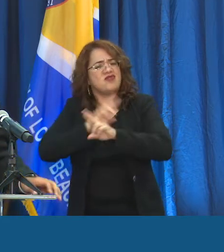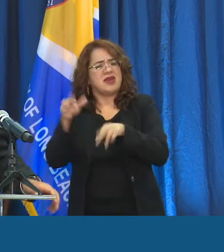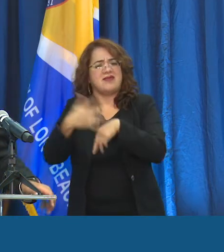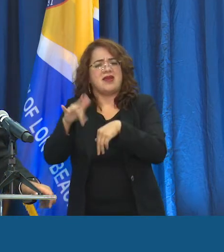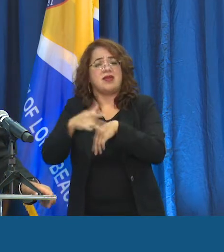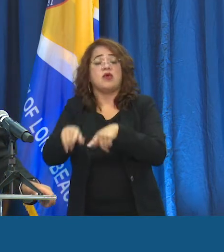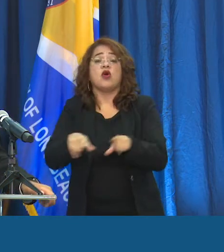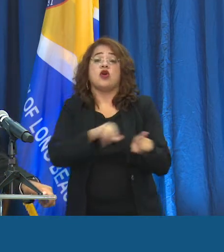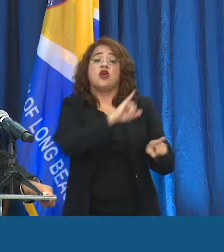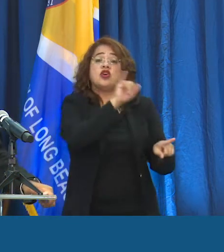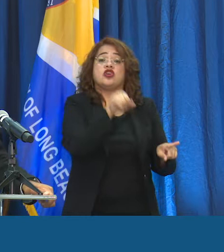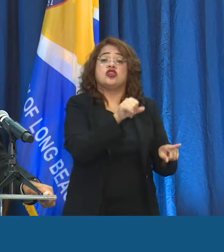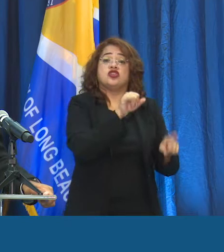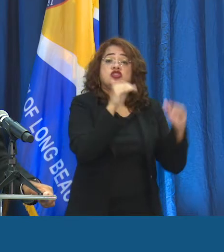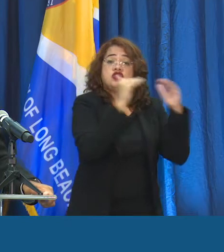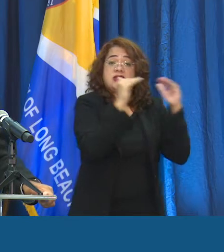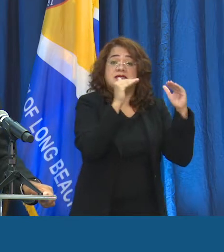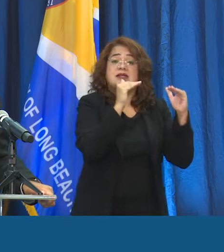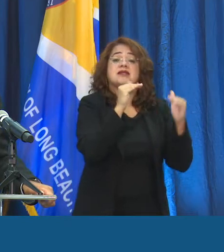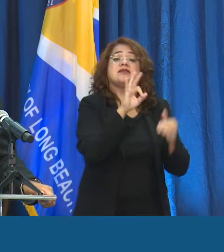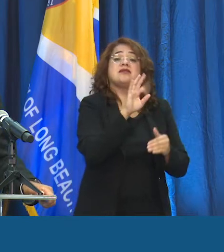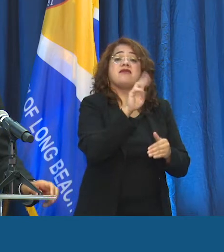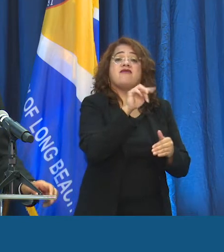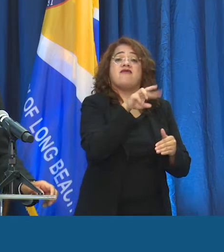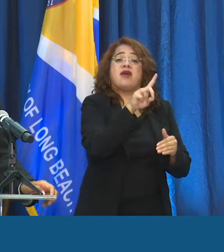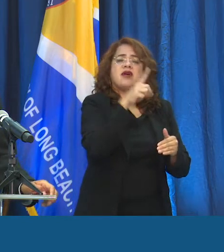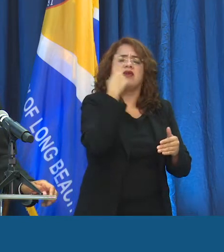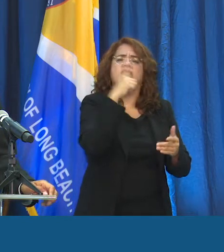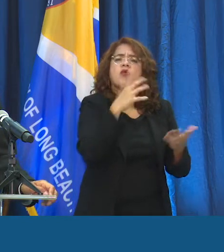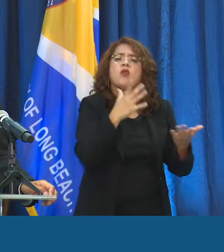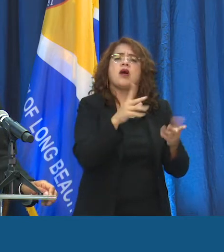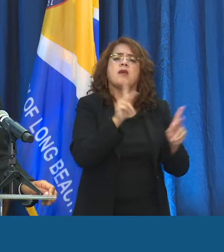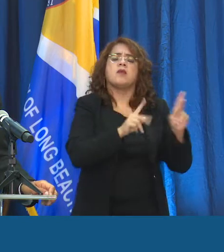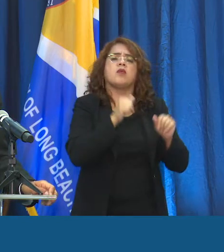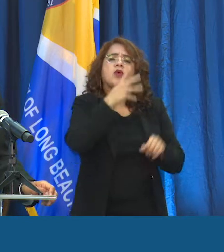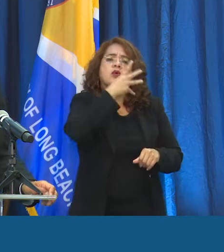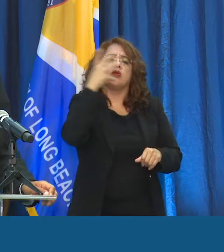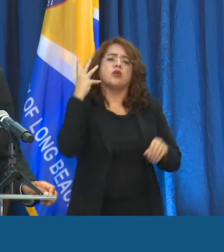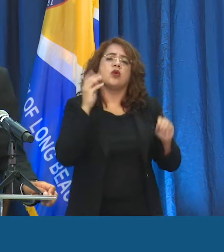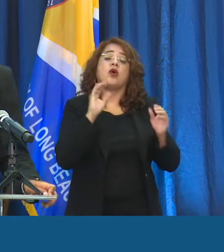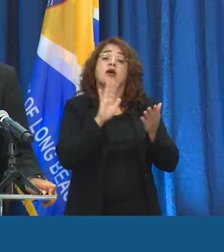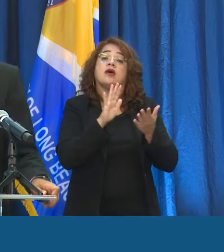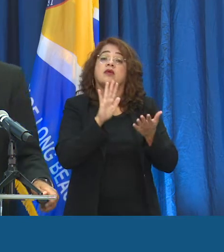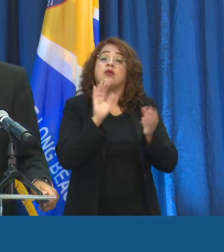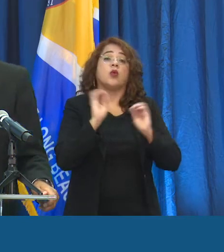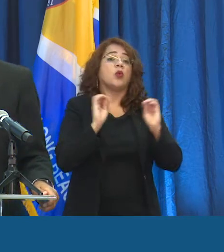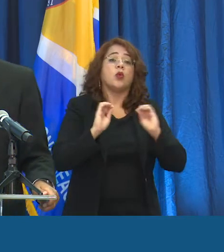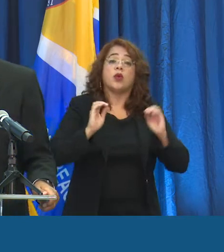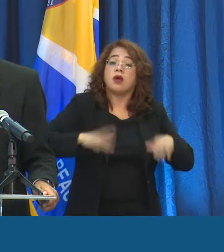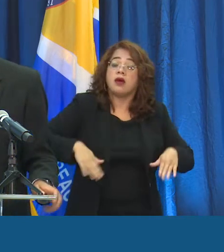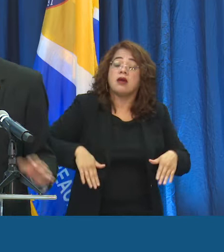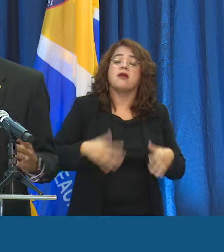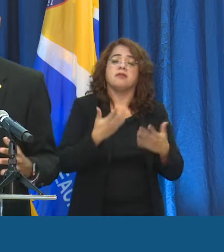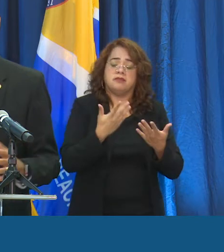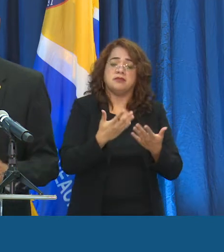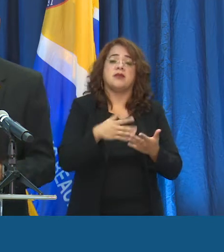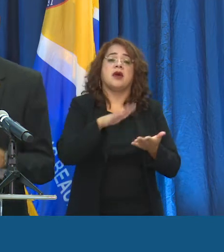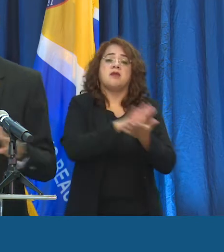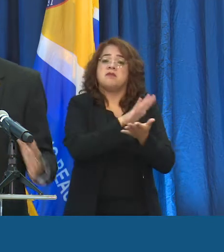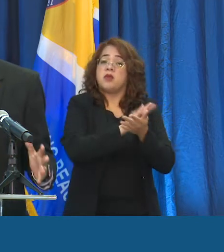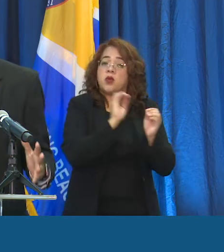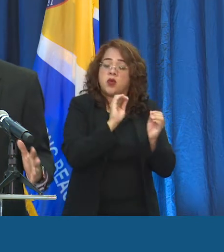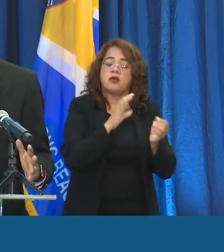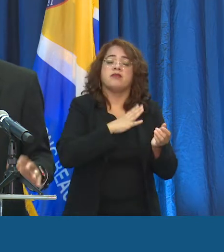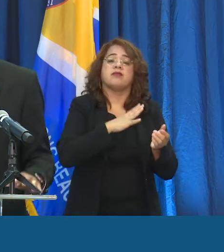of course, for members of our community that are undocumented, as part of the budget structurally, and our language access programs, which ensures that